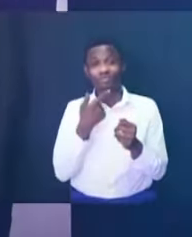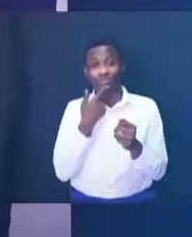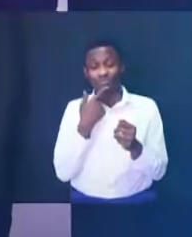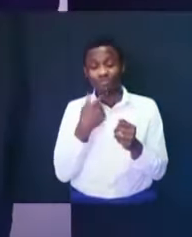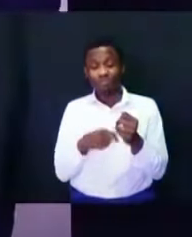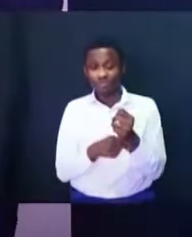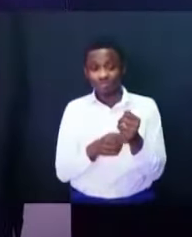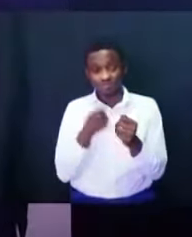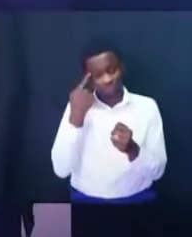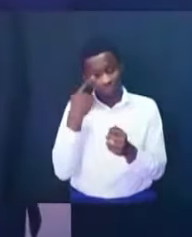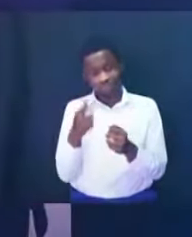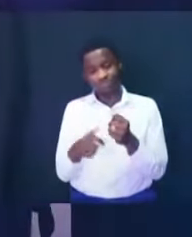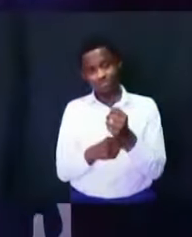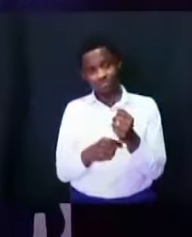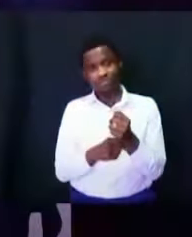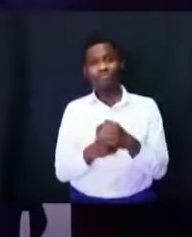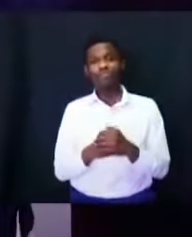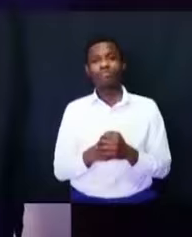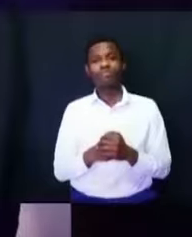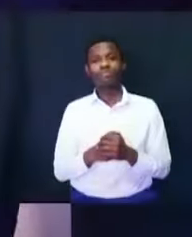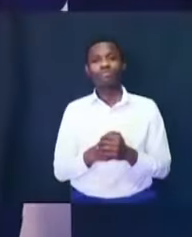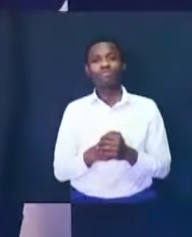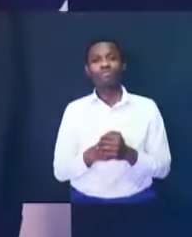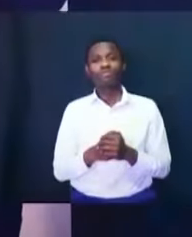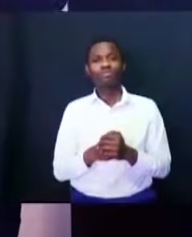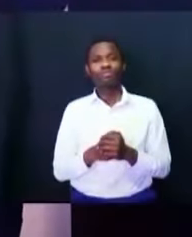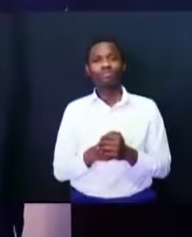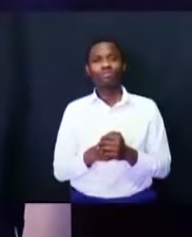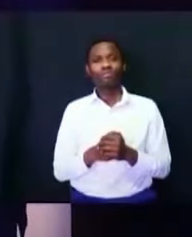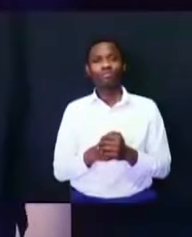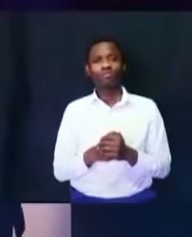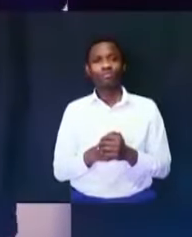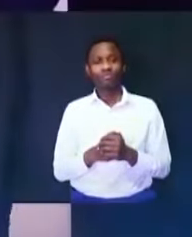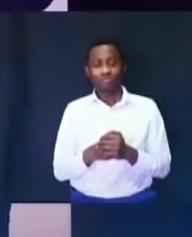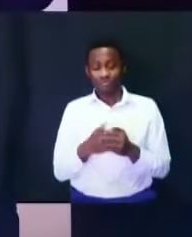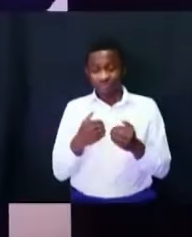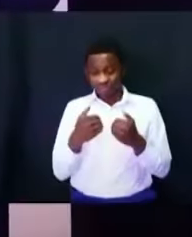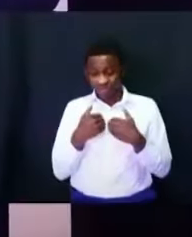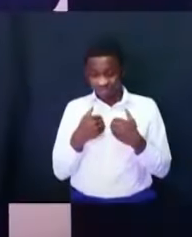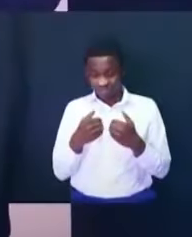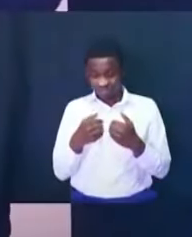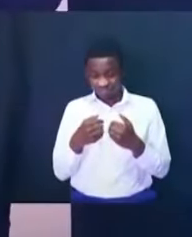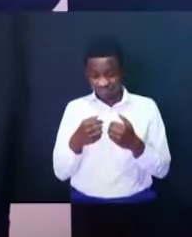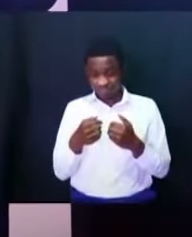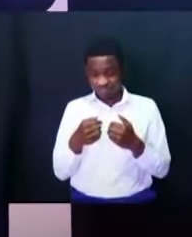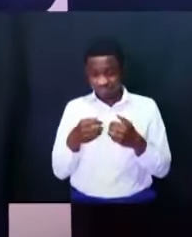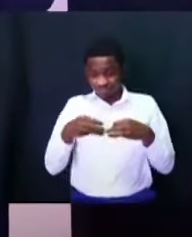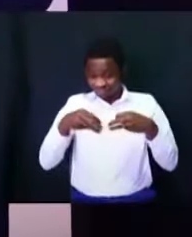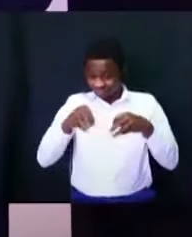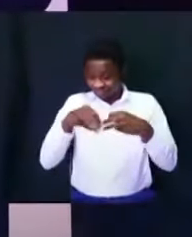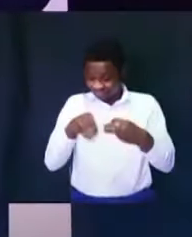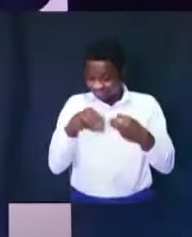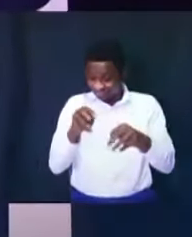now now listen there's a spirit of trading in this one there a spirit of trade in this one